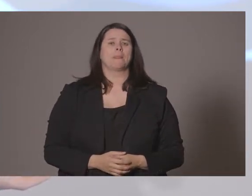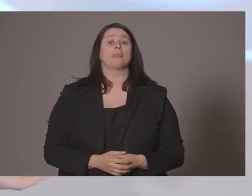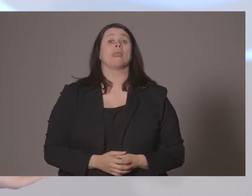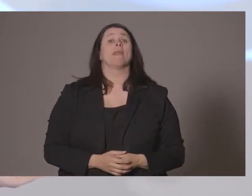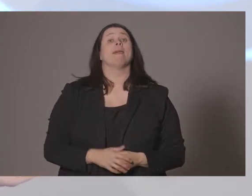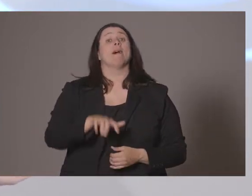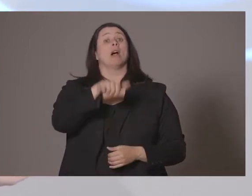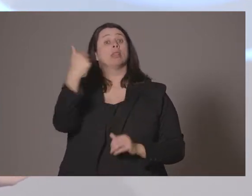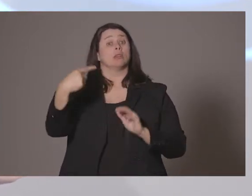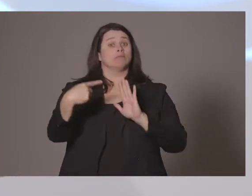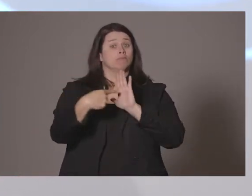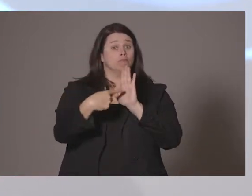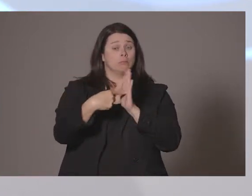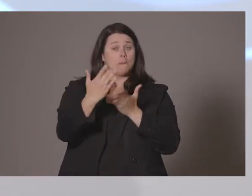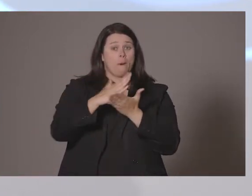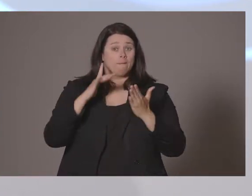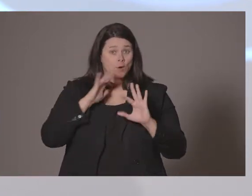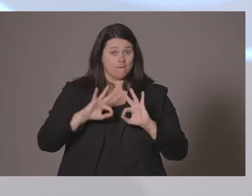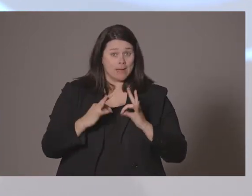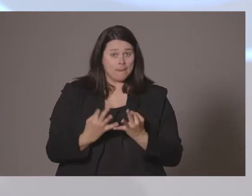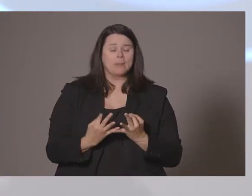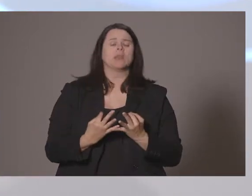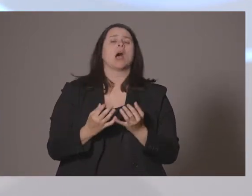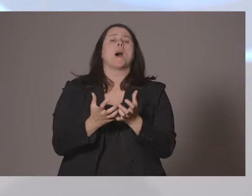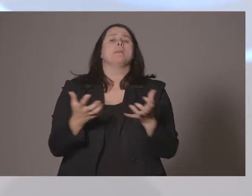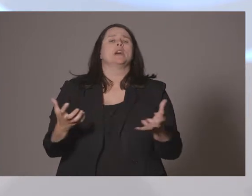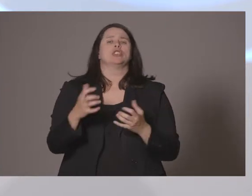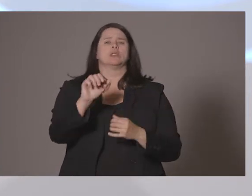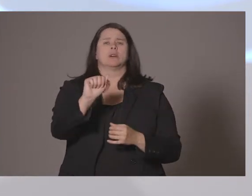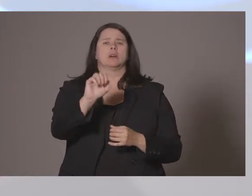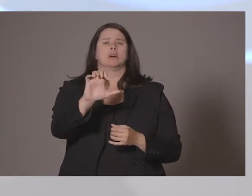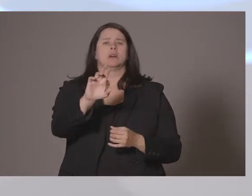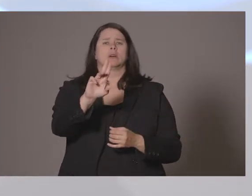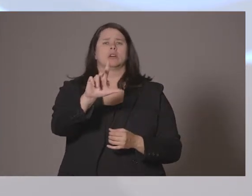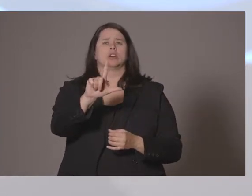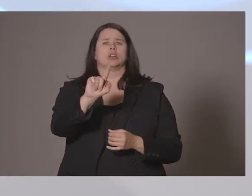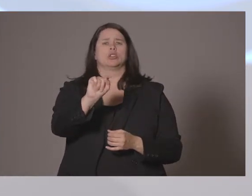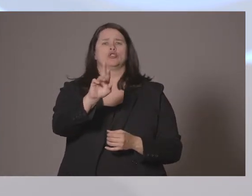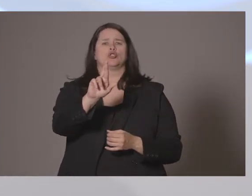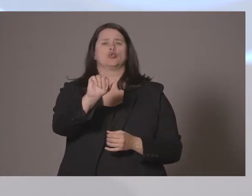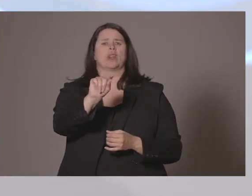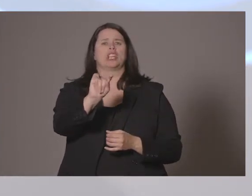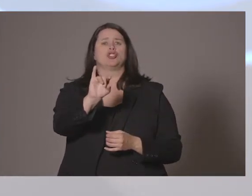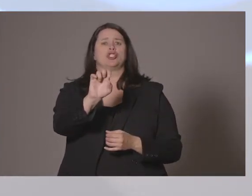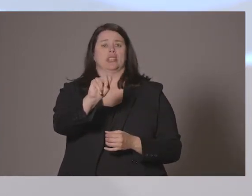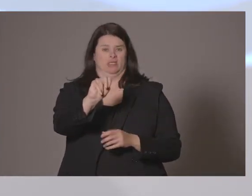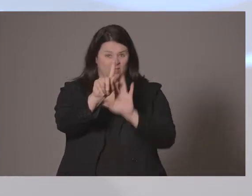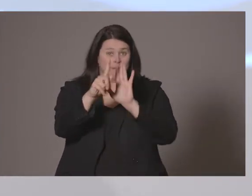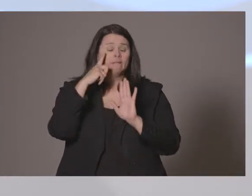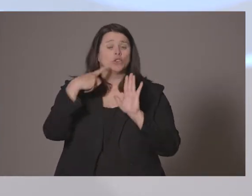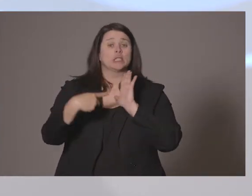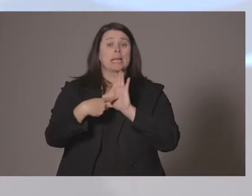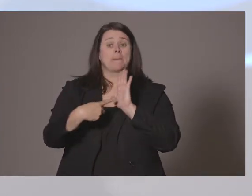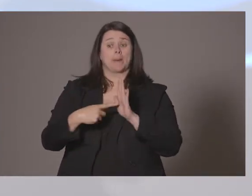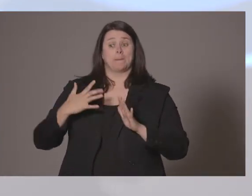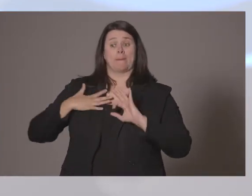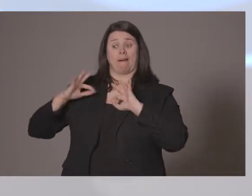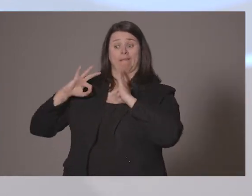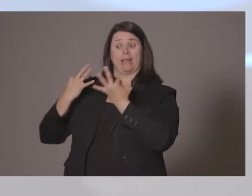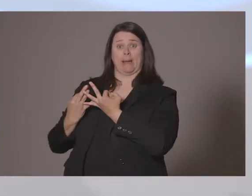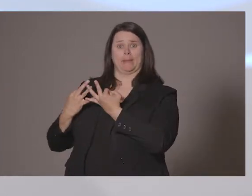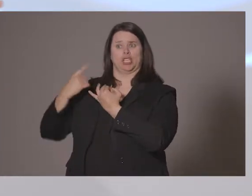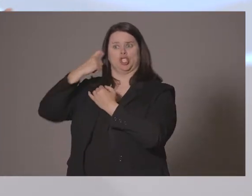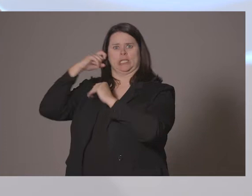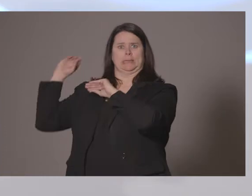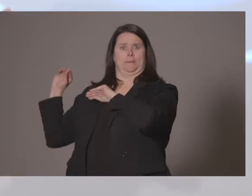acculturation. So if you are from a family who recently immigrated, or if you're a first-generation